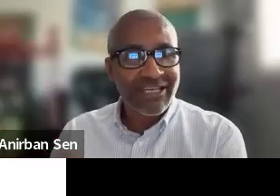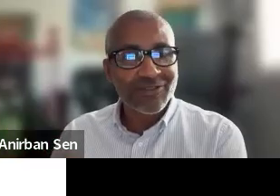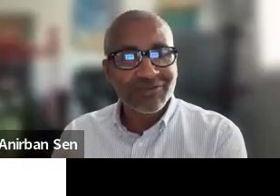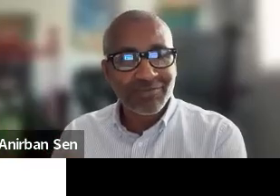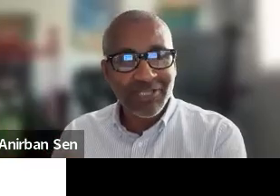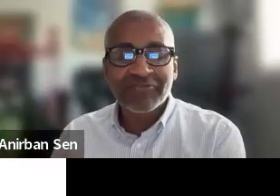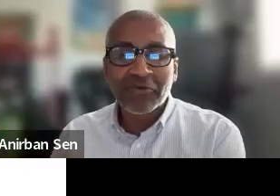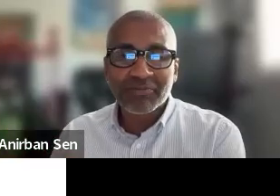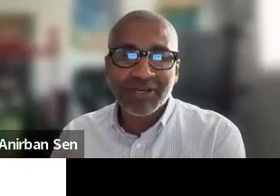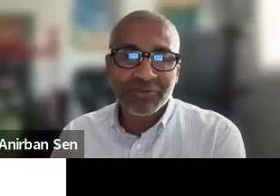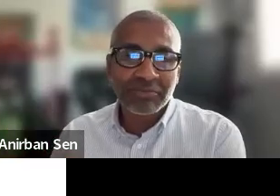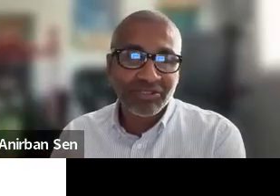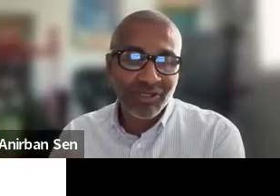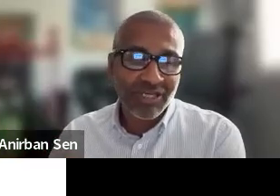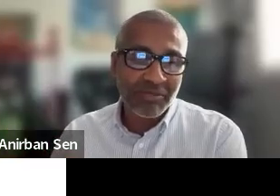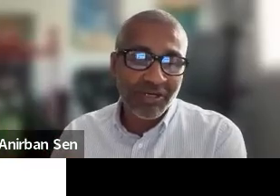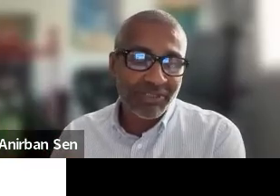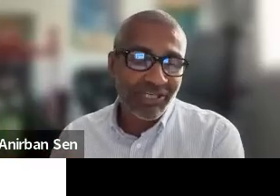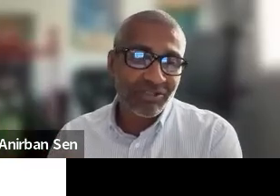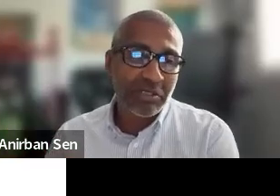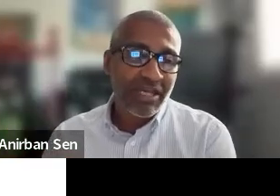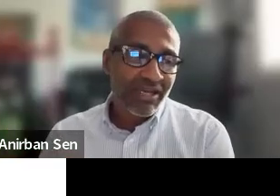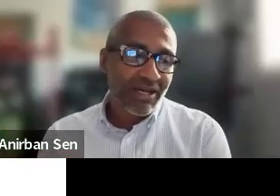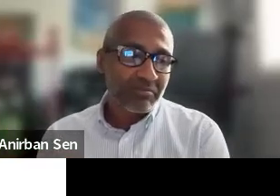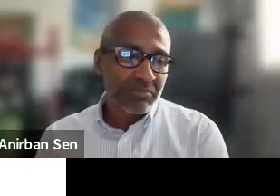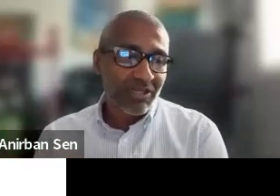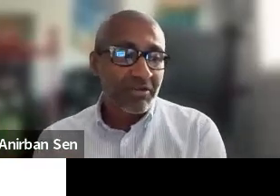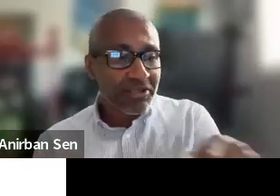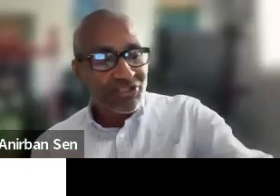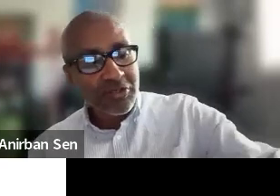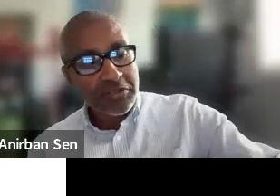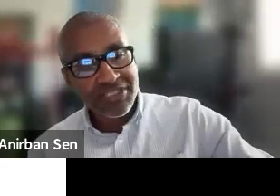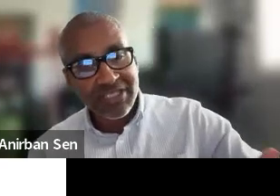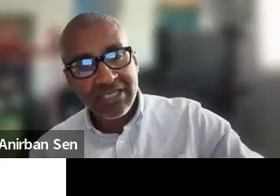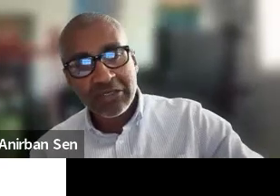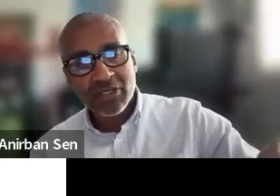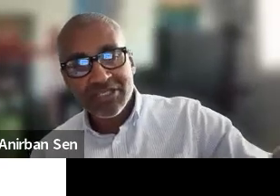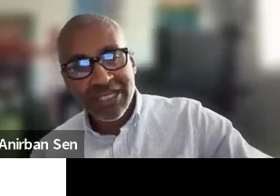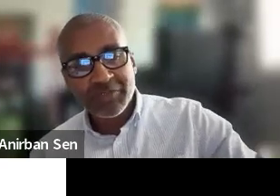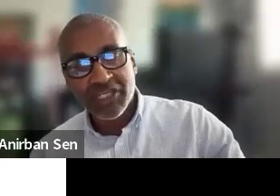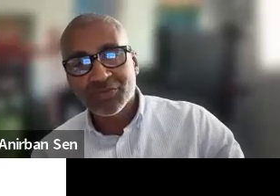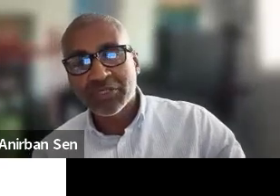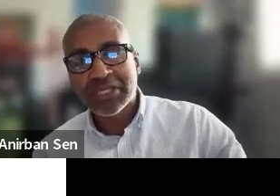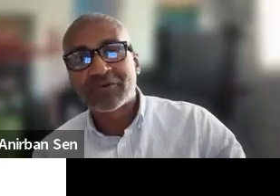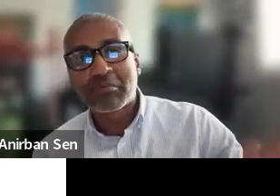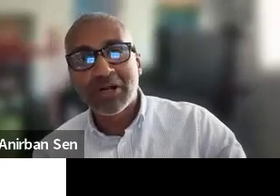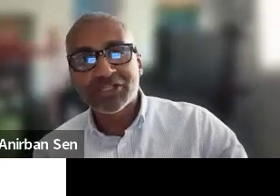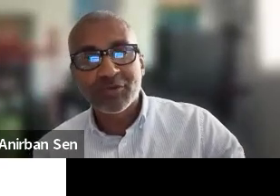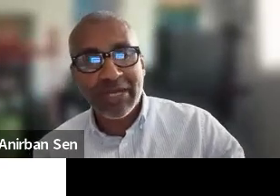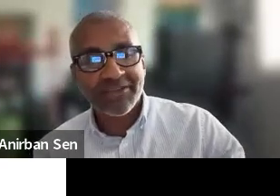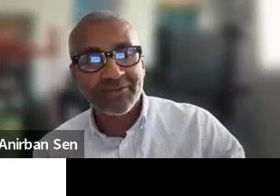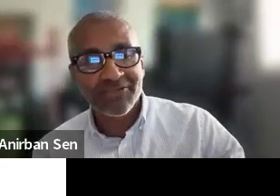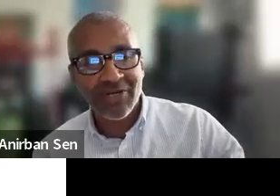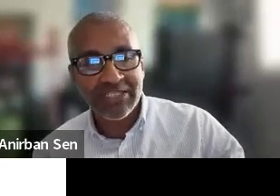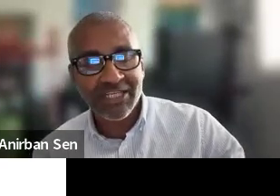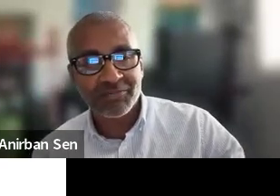massively scaled platform that we built our application on. Another thing to note is here in this application, we allowed for